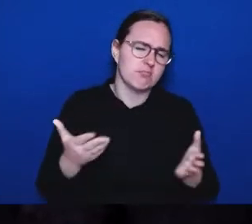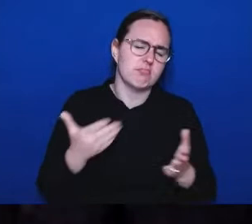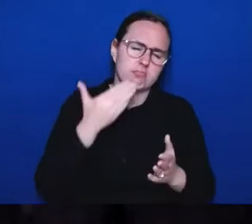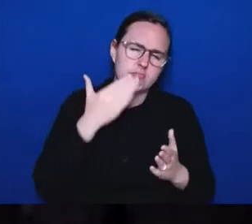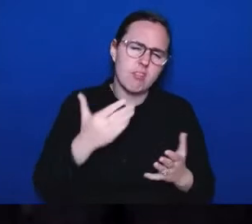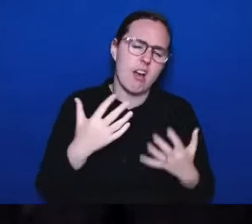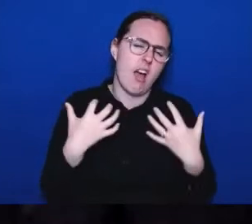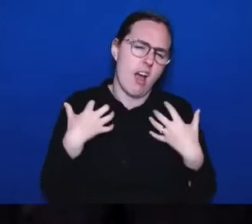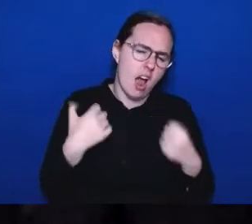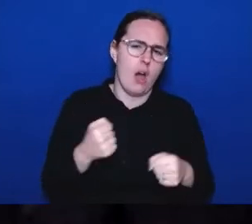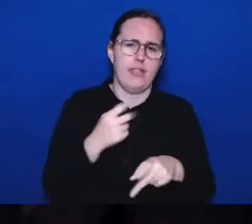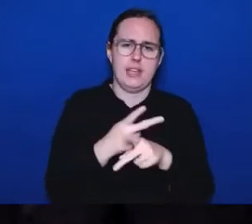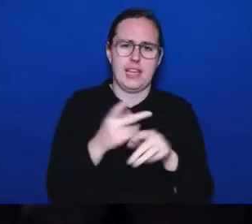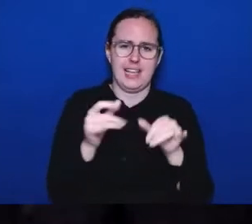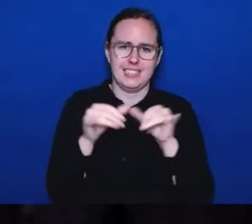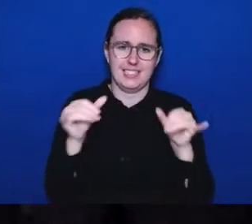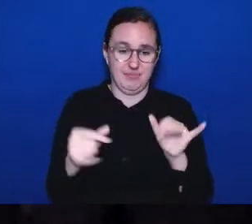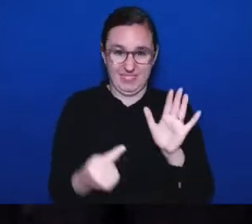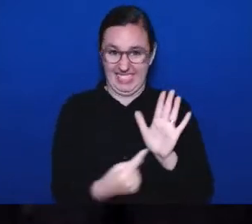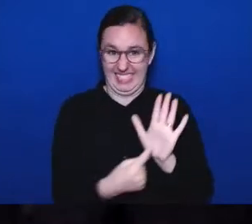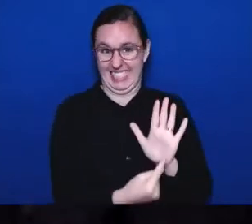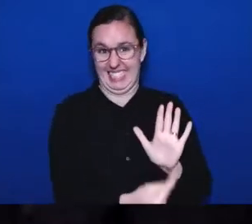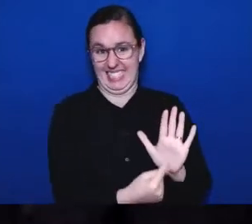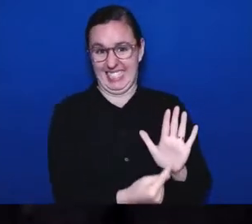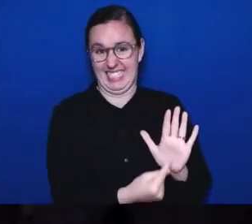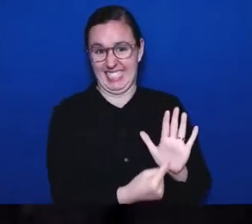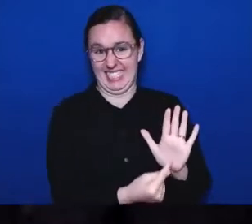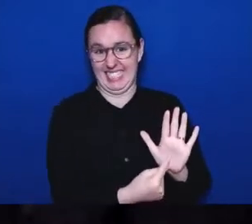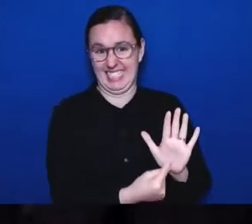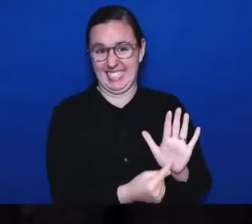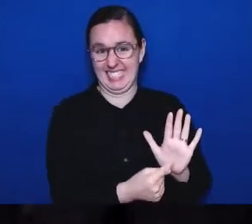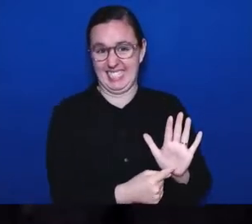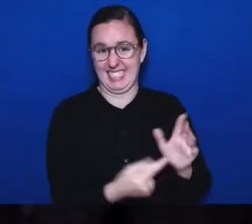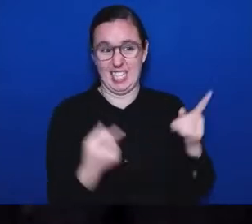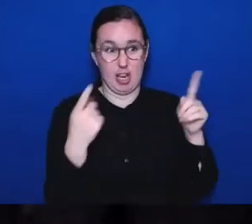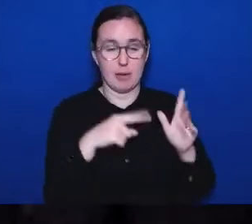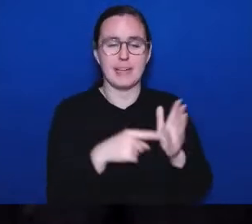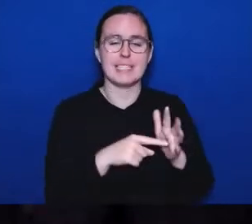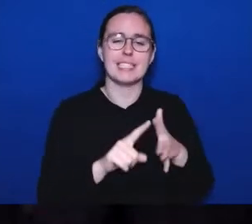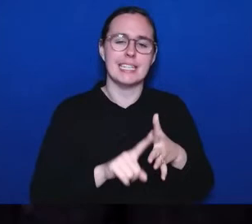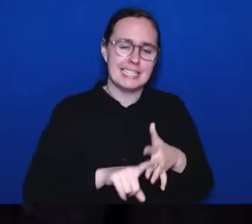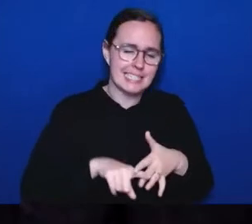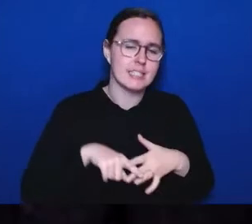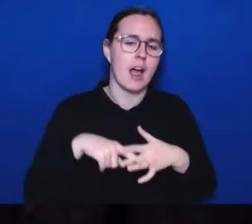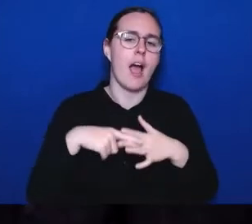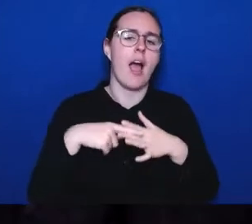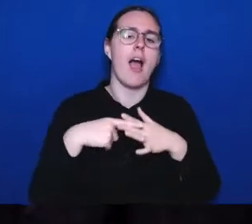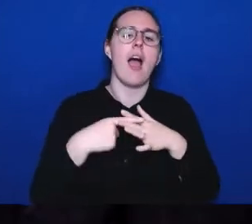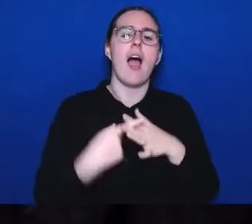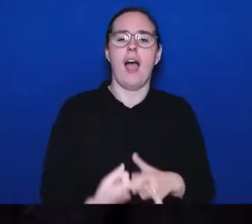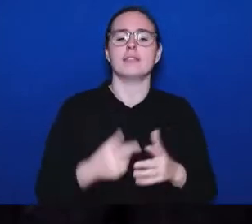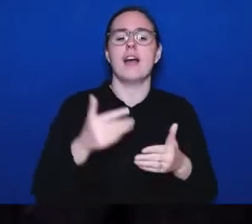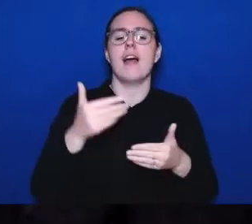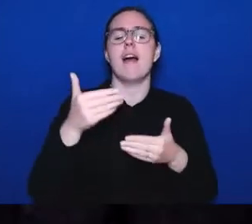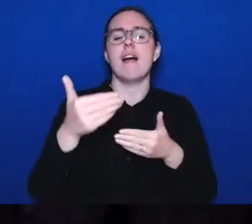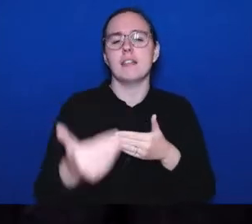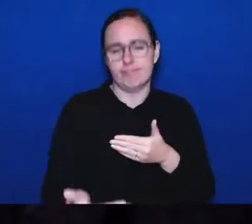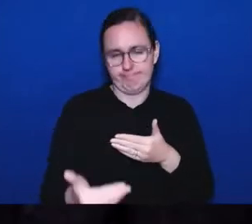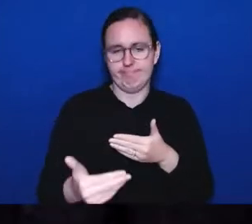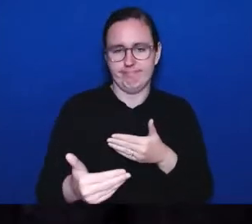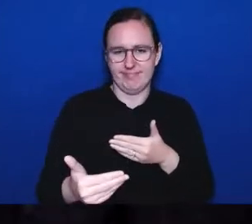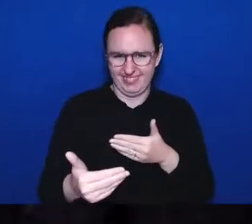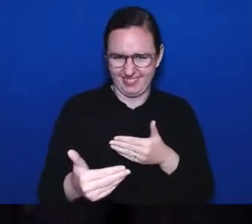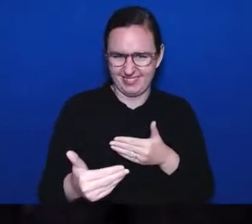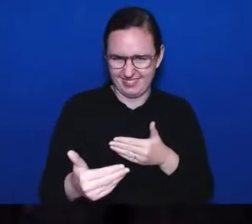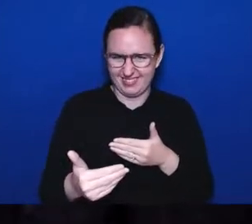of our patients, this is the first step. And I really am truly excited embarking on this journey, because I truly